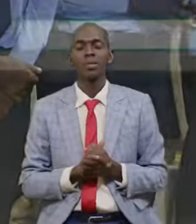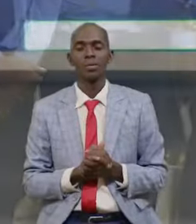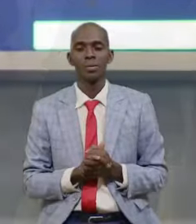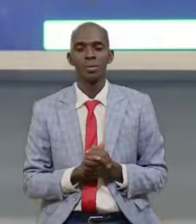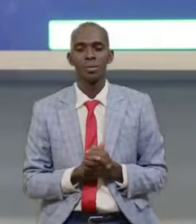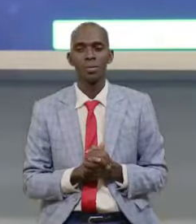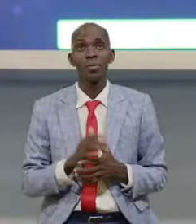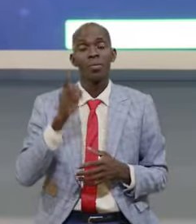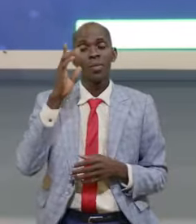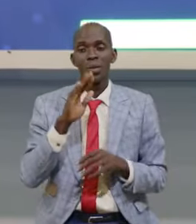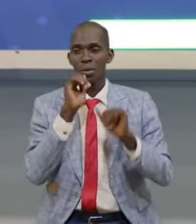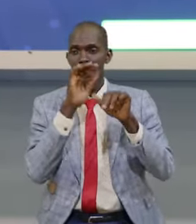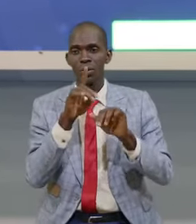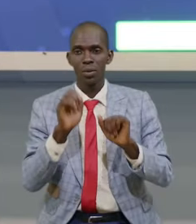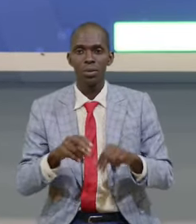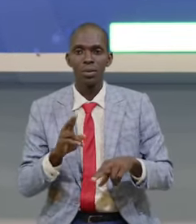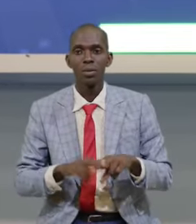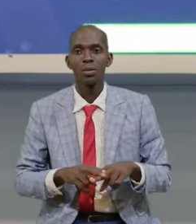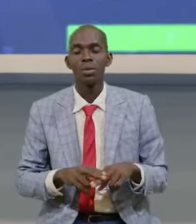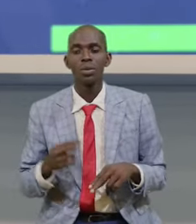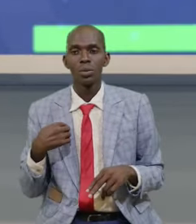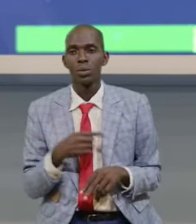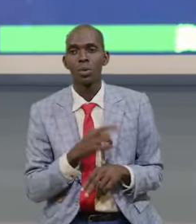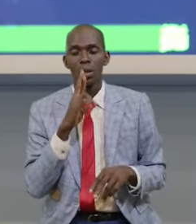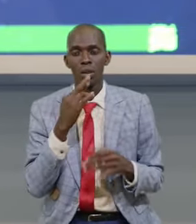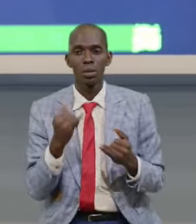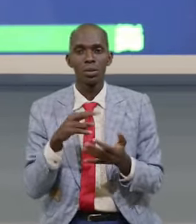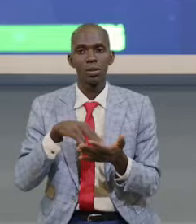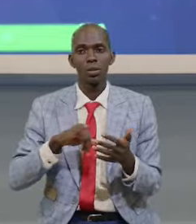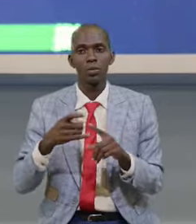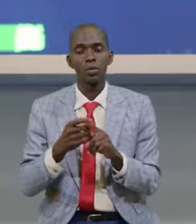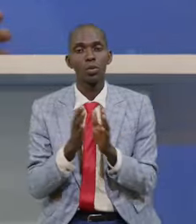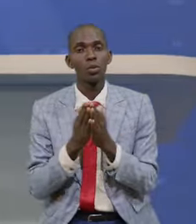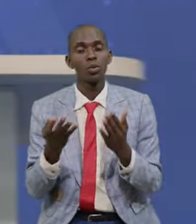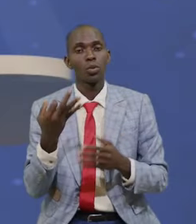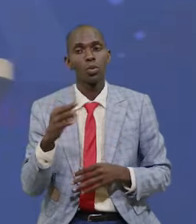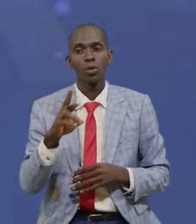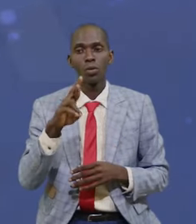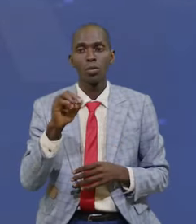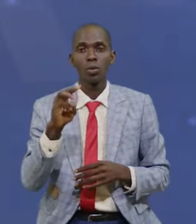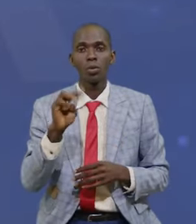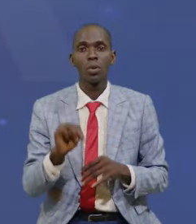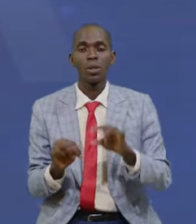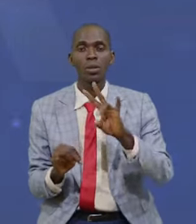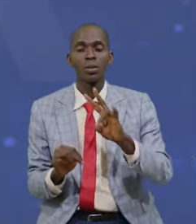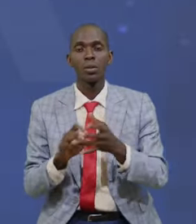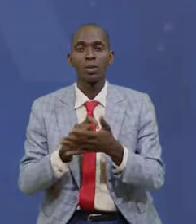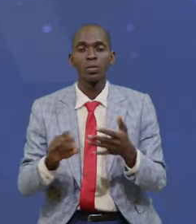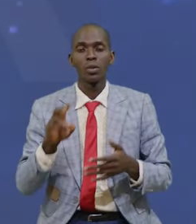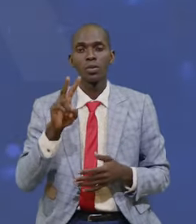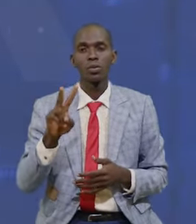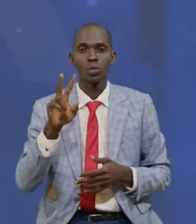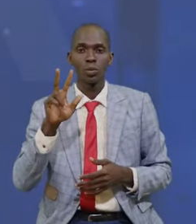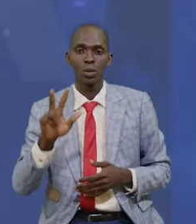God bless you. Consider, we're coming to Romans chapter 7. And we're looking at verses 2, 3, and